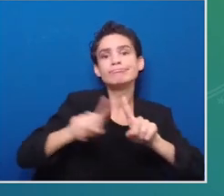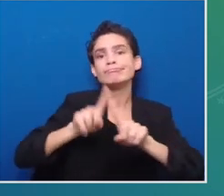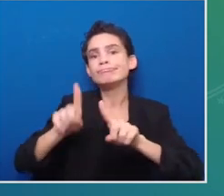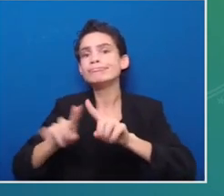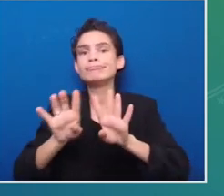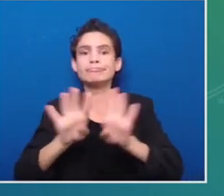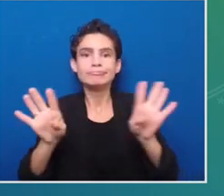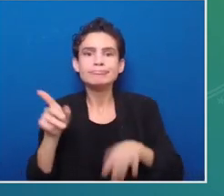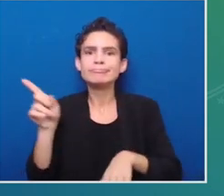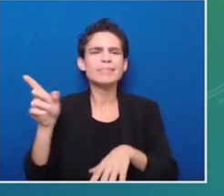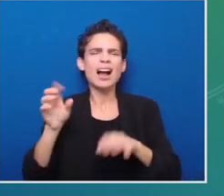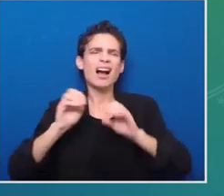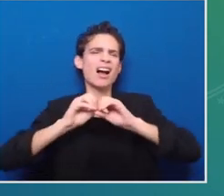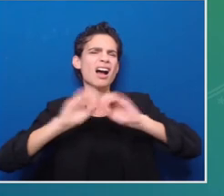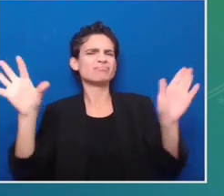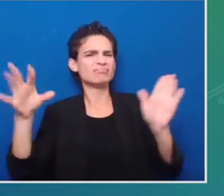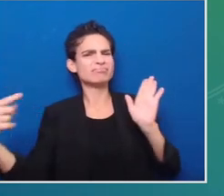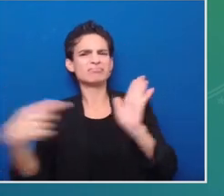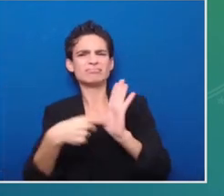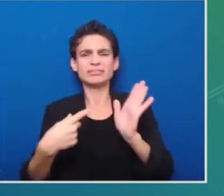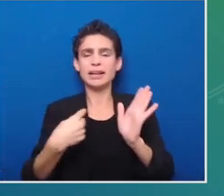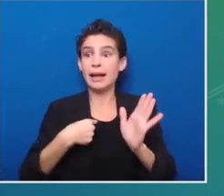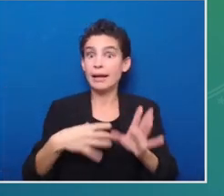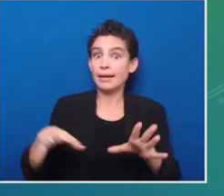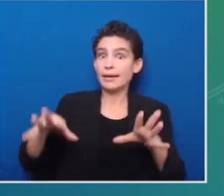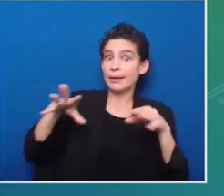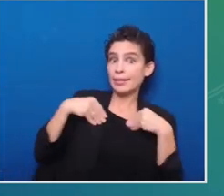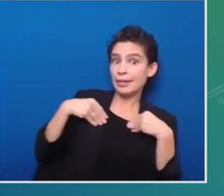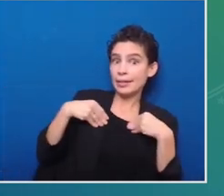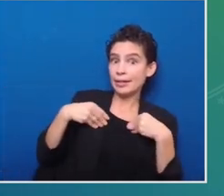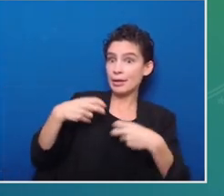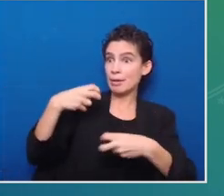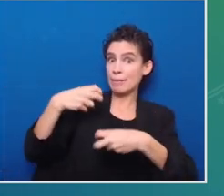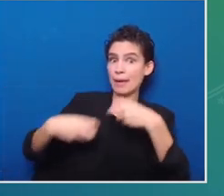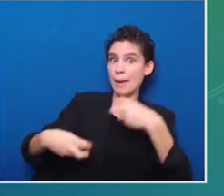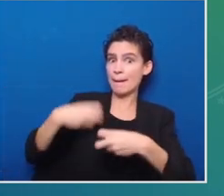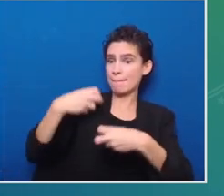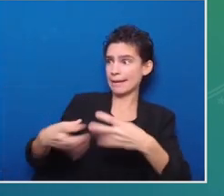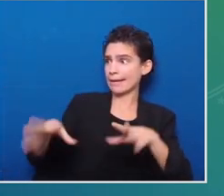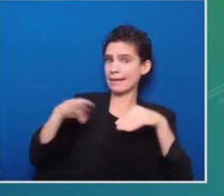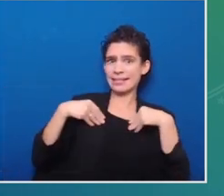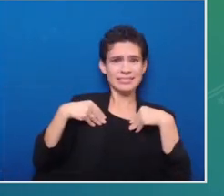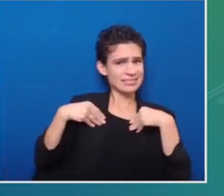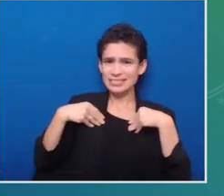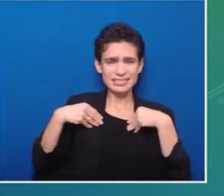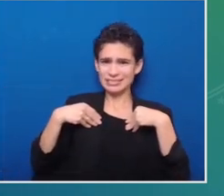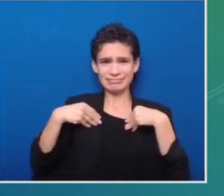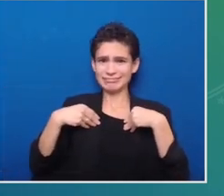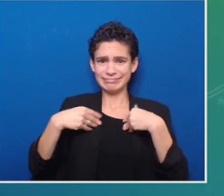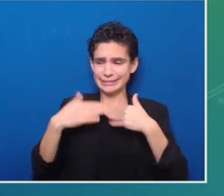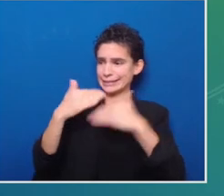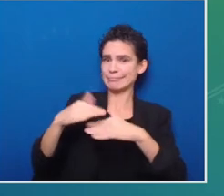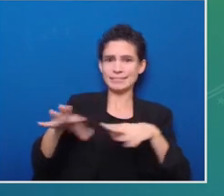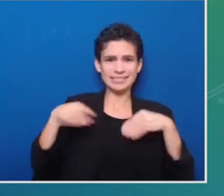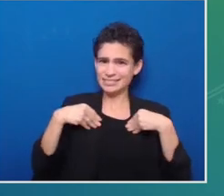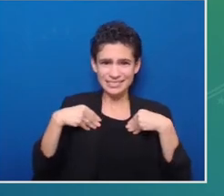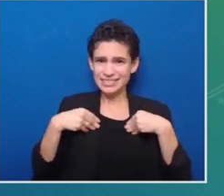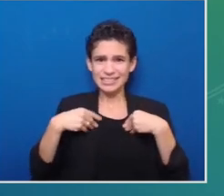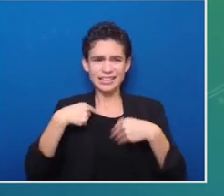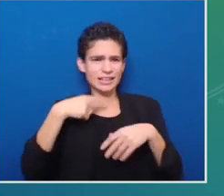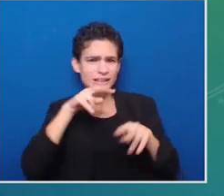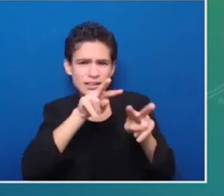campaign, he made it clear that we would no longer just deal with the issues up to the fence line of these facilities,